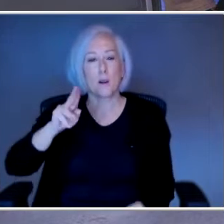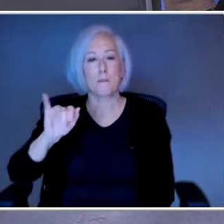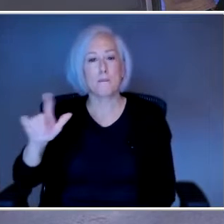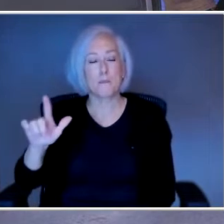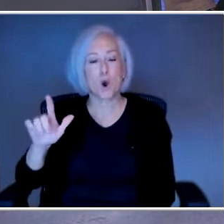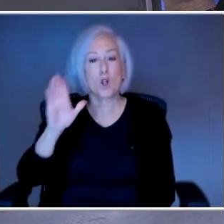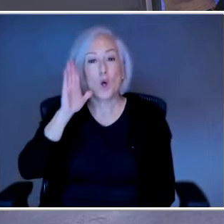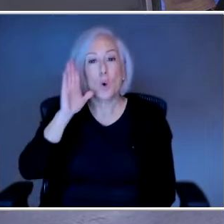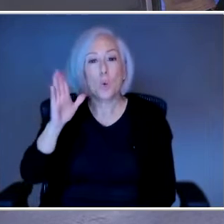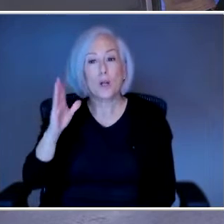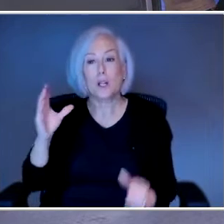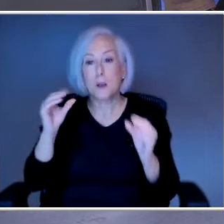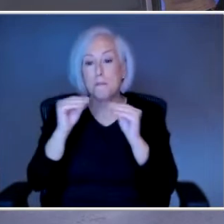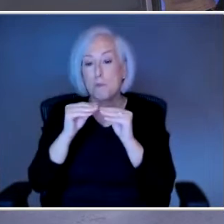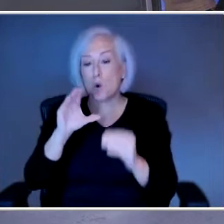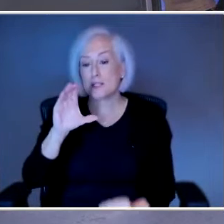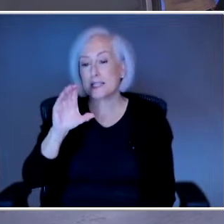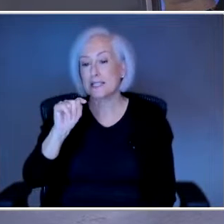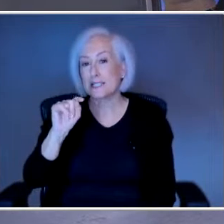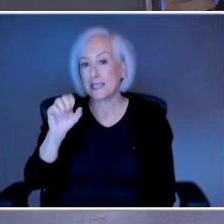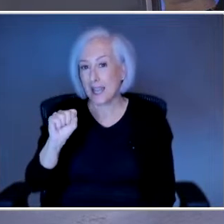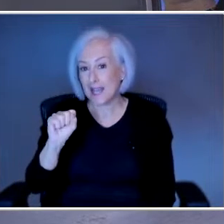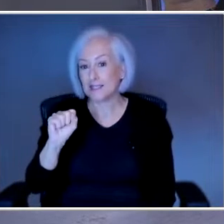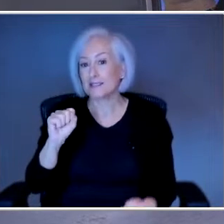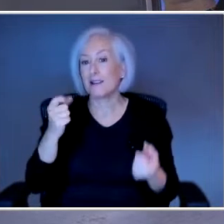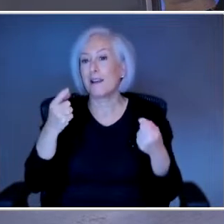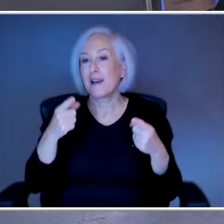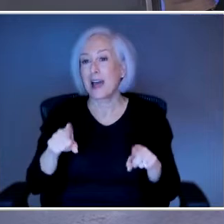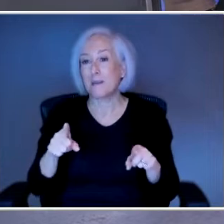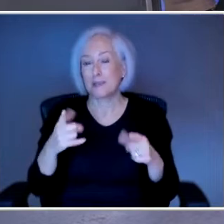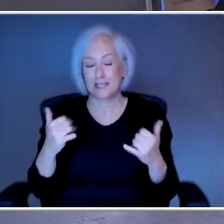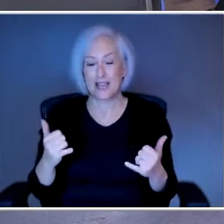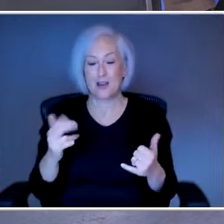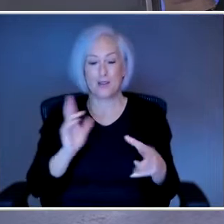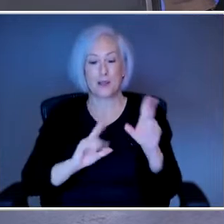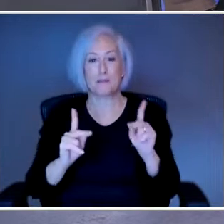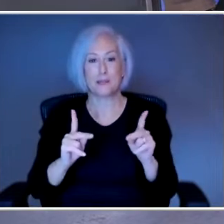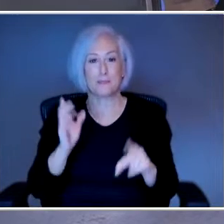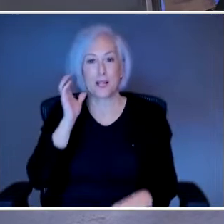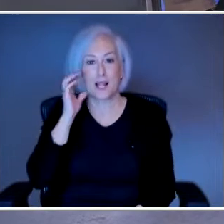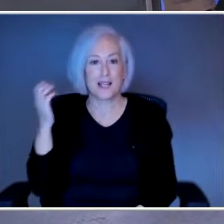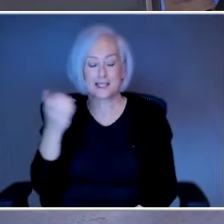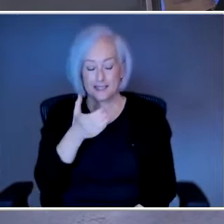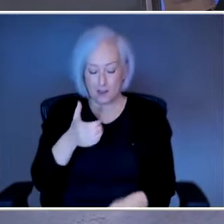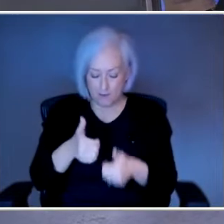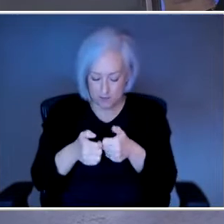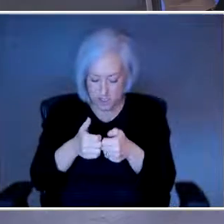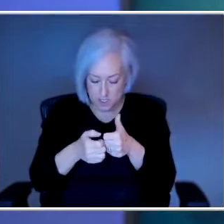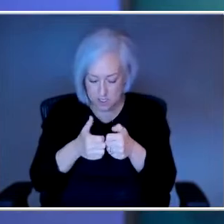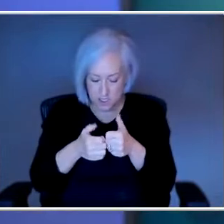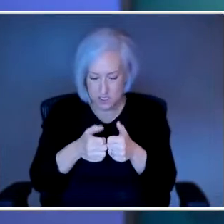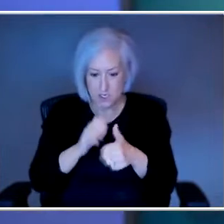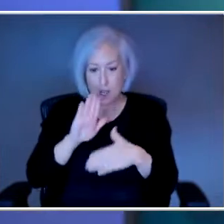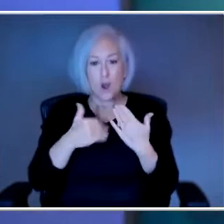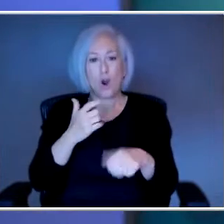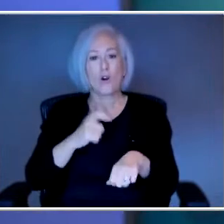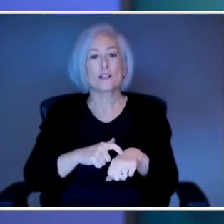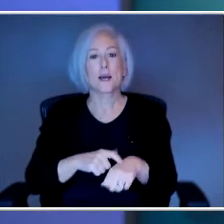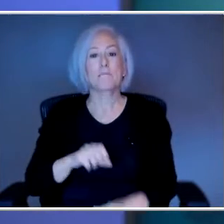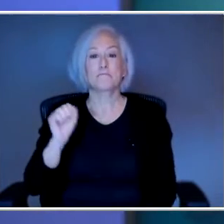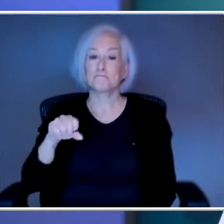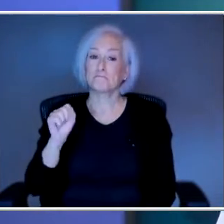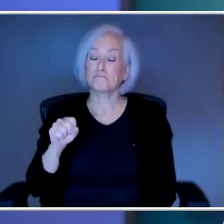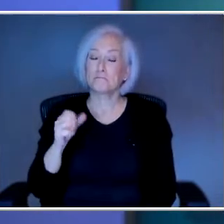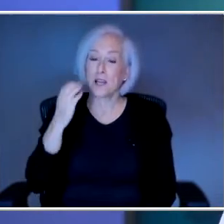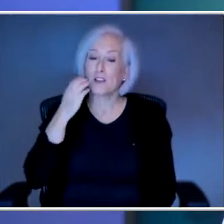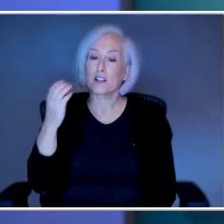carpal tunnel cases now that we're using a lot of cell phones and devices? Yeah, it's our devices are definitely leading